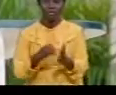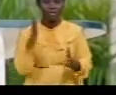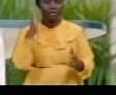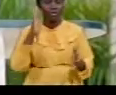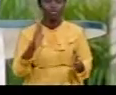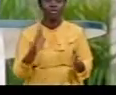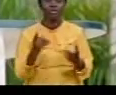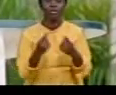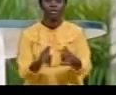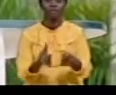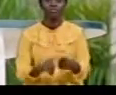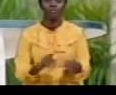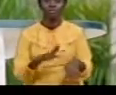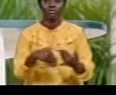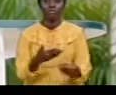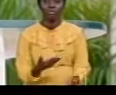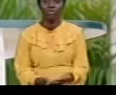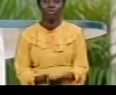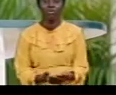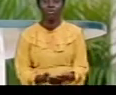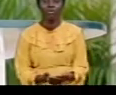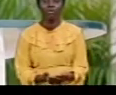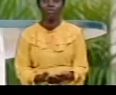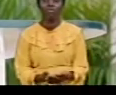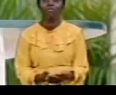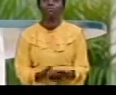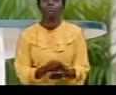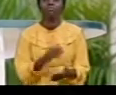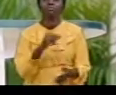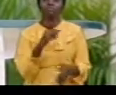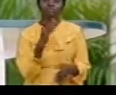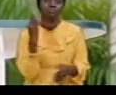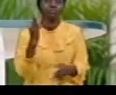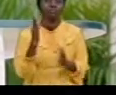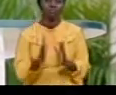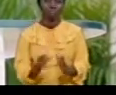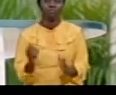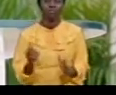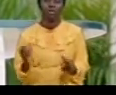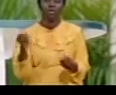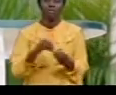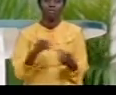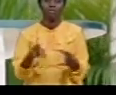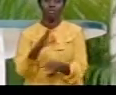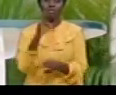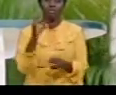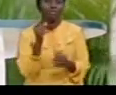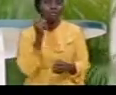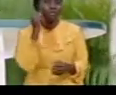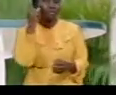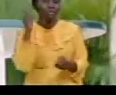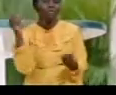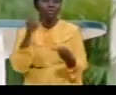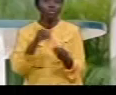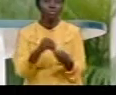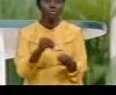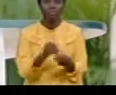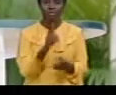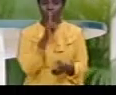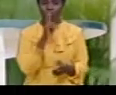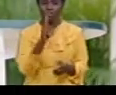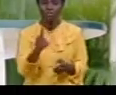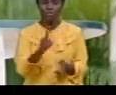all guests. It will happen to all ministers. More spiritual awakening, more genuine repentance, more